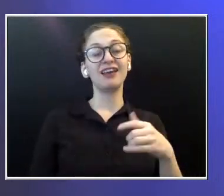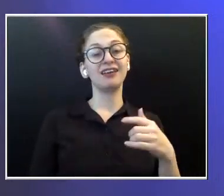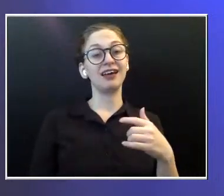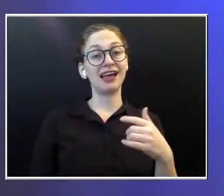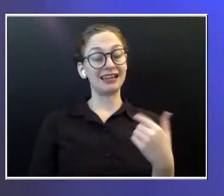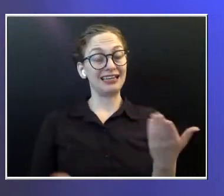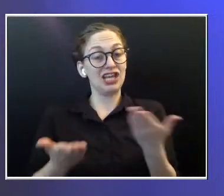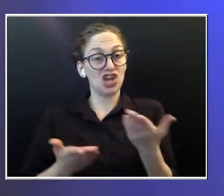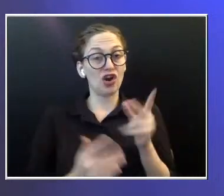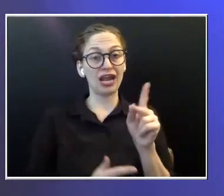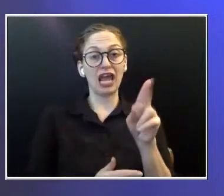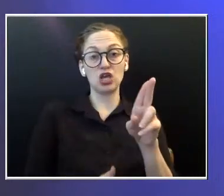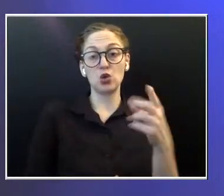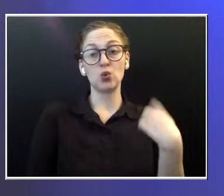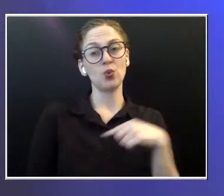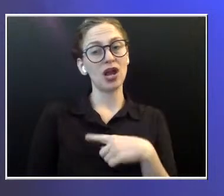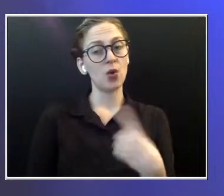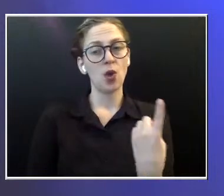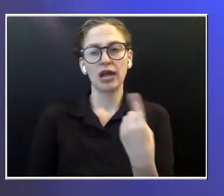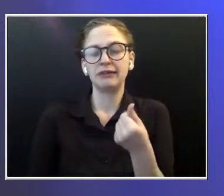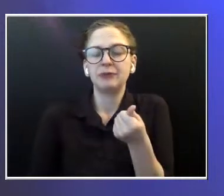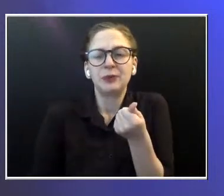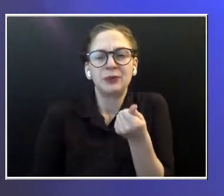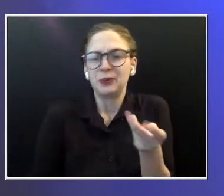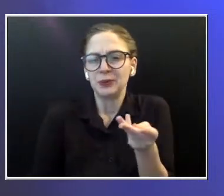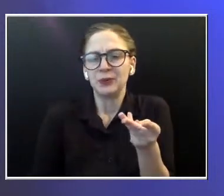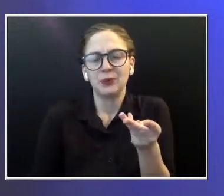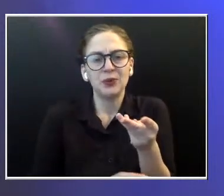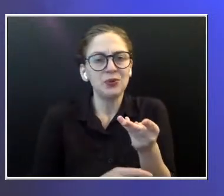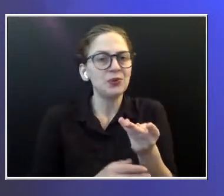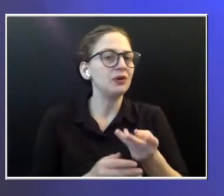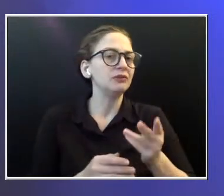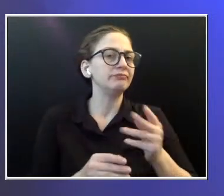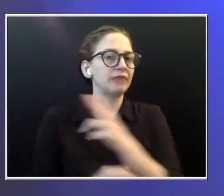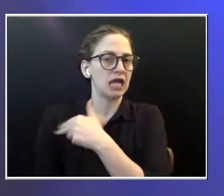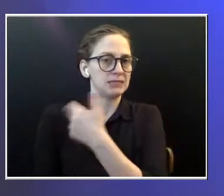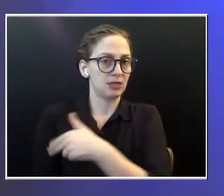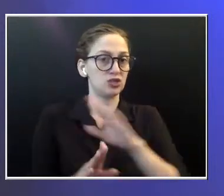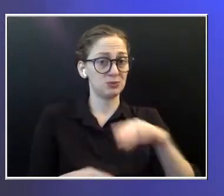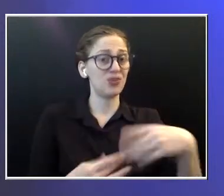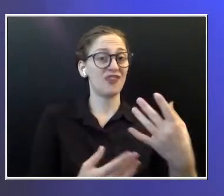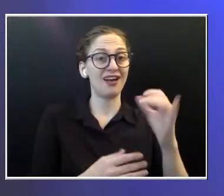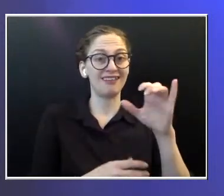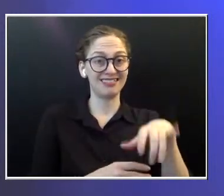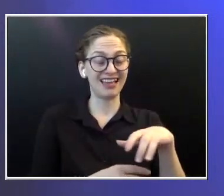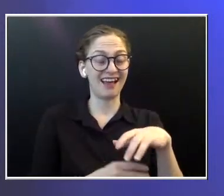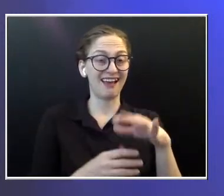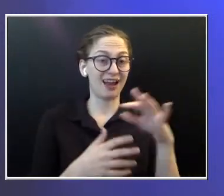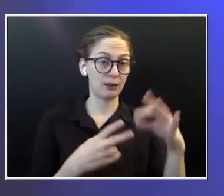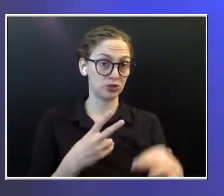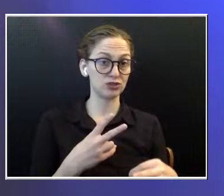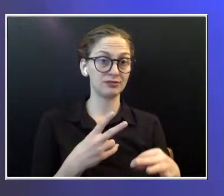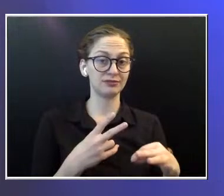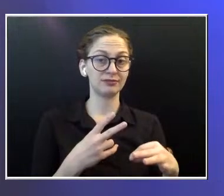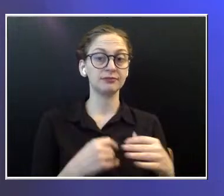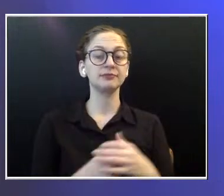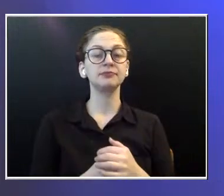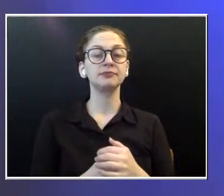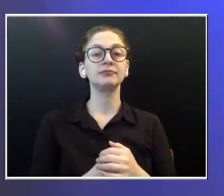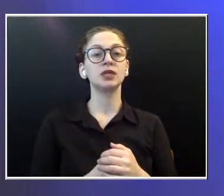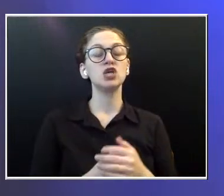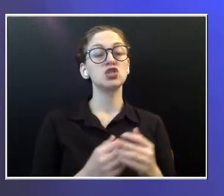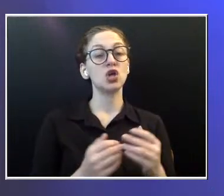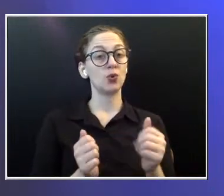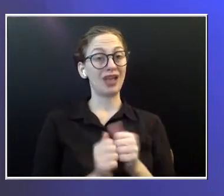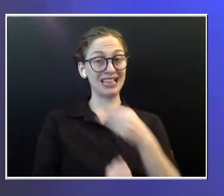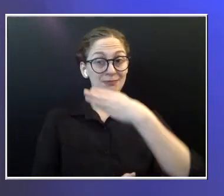offer such numbers and expertise in this area. So, you know, for our risk reducing mastectomies, we commonly do them together, where we do the